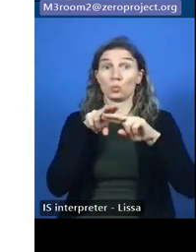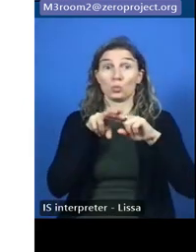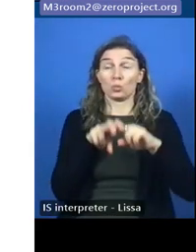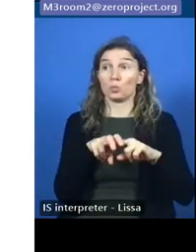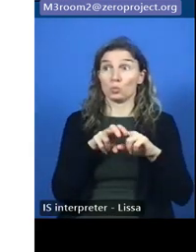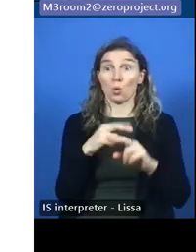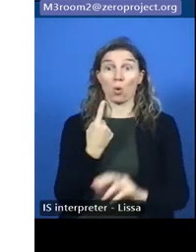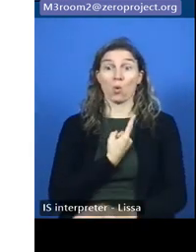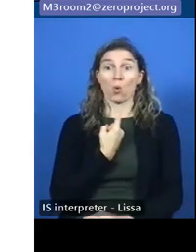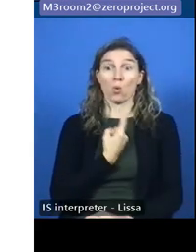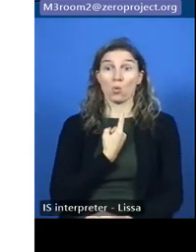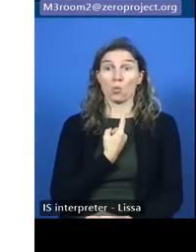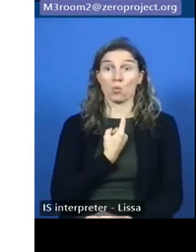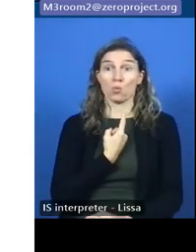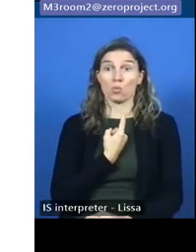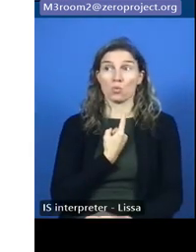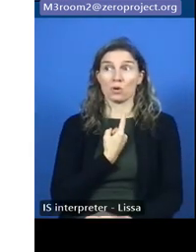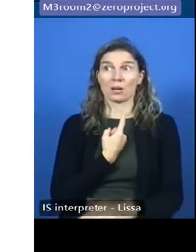watched?